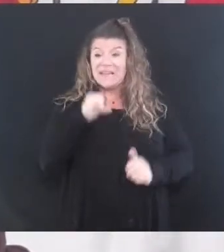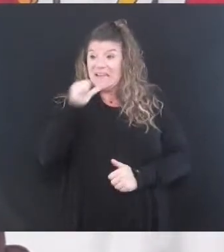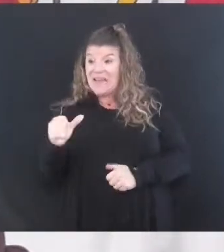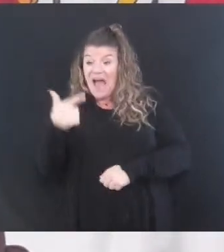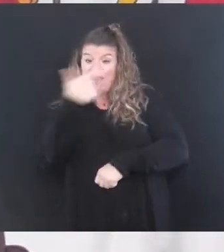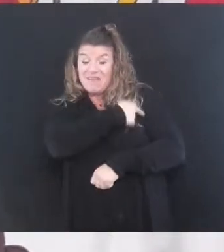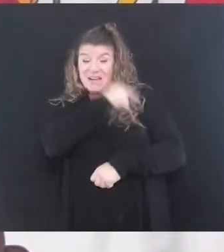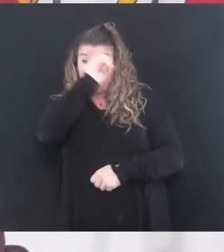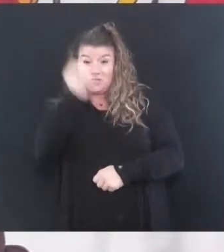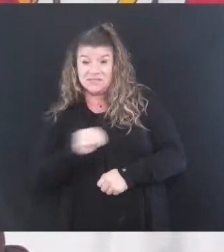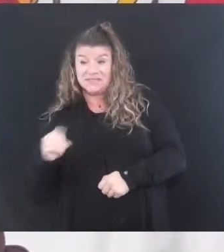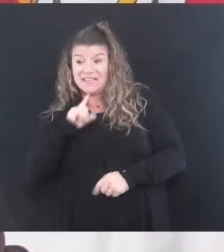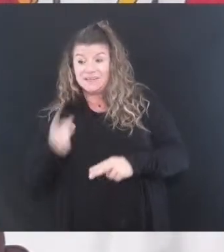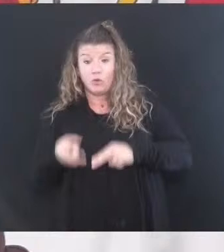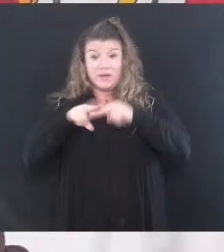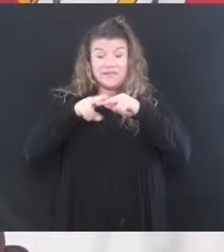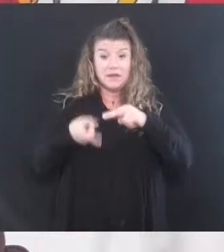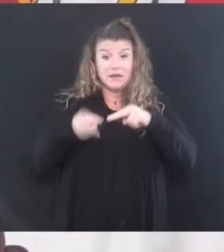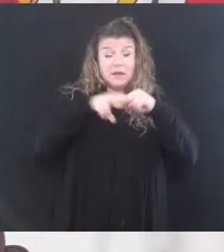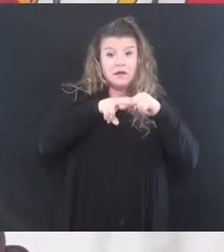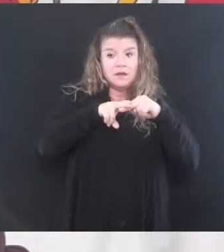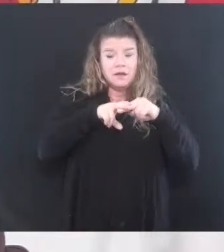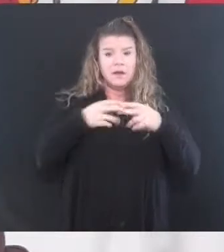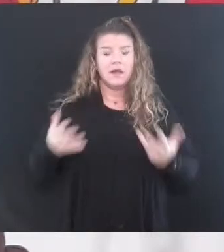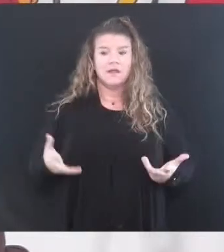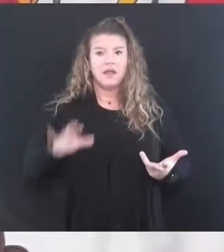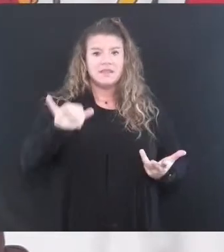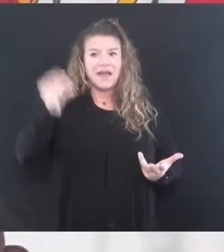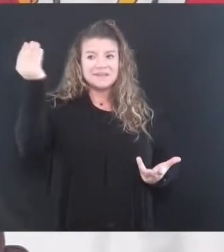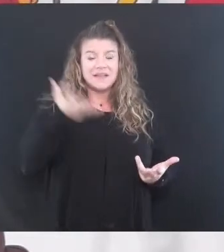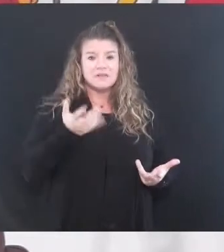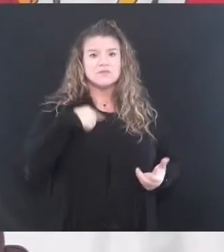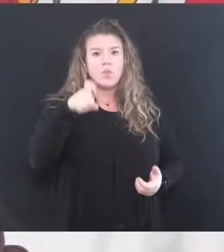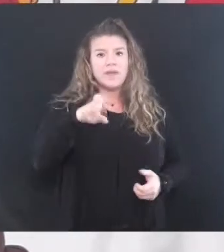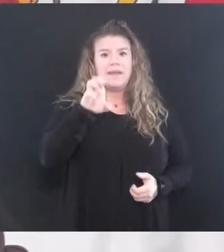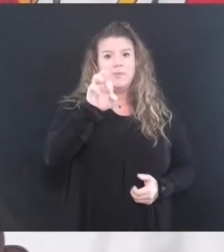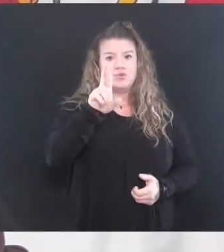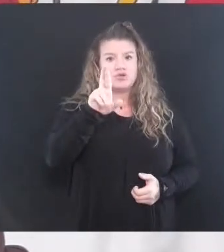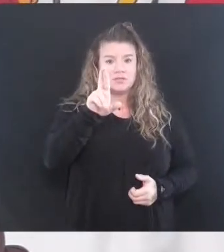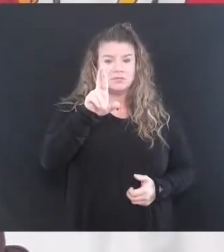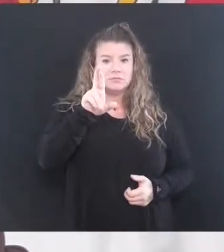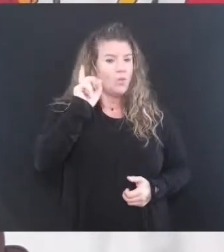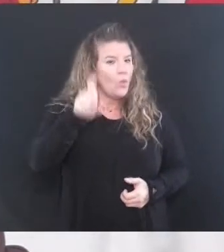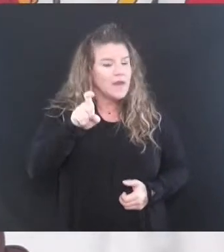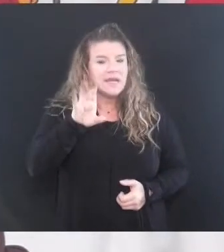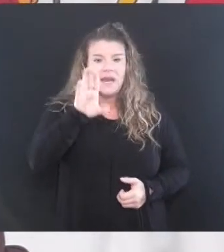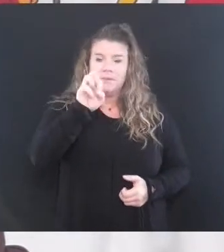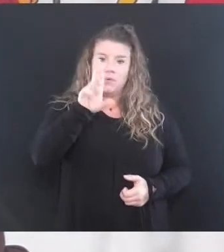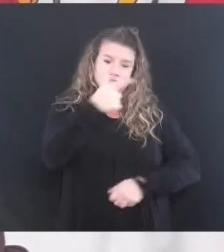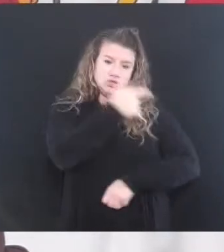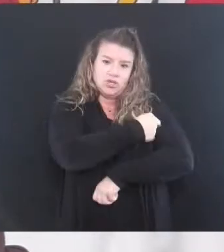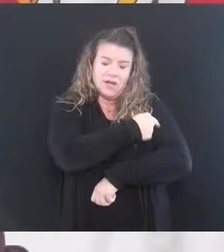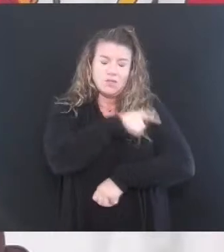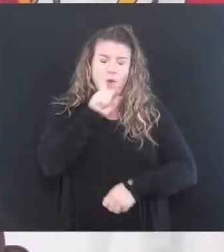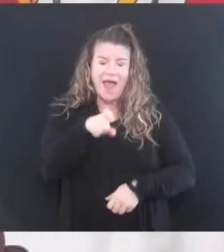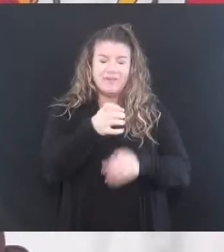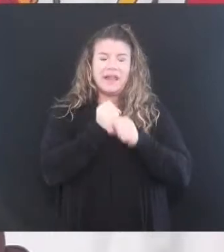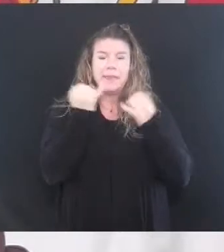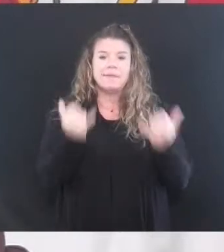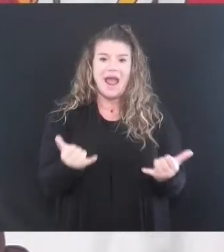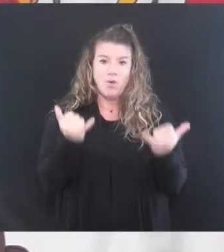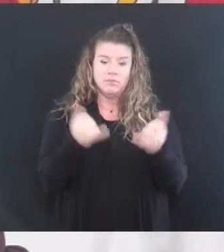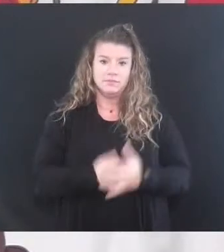unvaccinated percentage is increasing, all that tells us is we got to get booster shots. We have to get booster shots, and we got to get them right